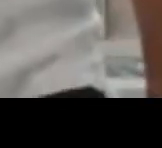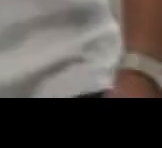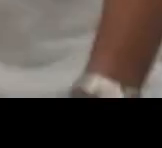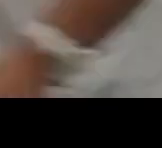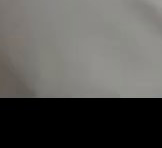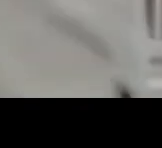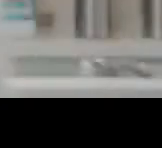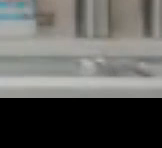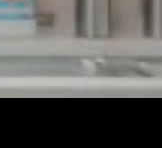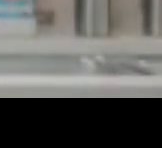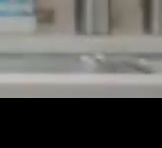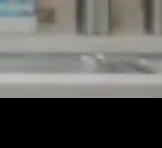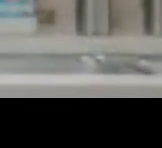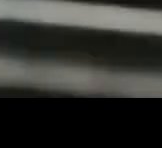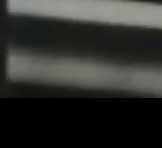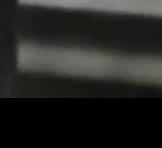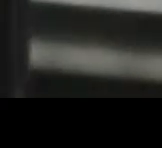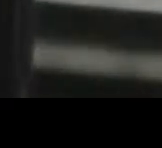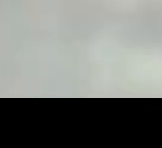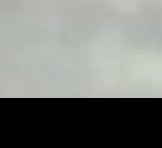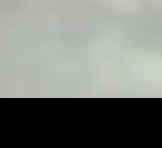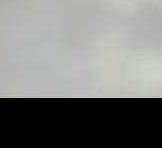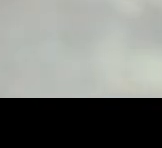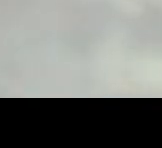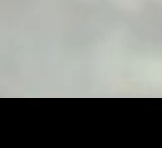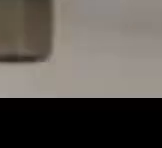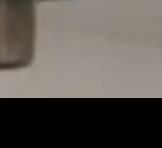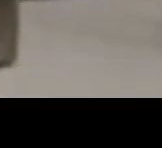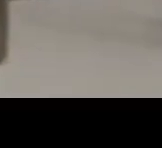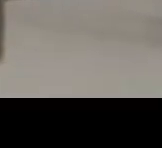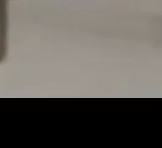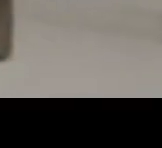Honey, everything okay? Everything's fine.